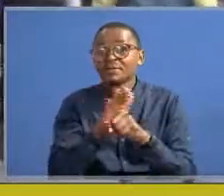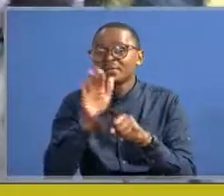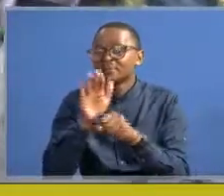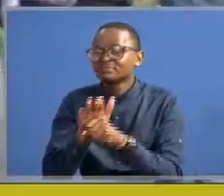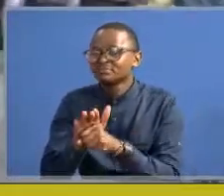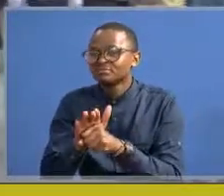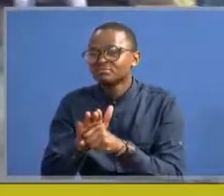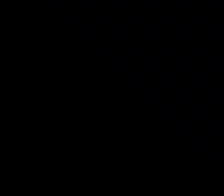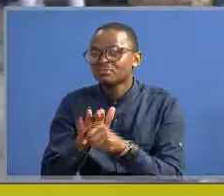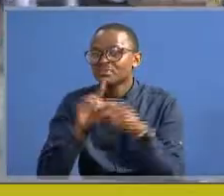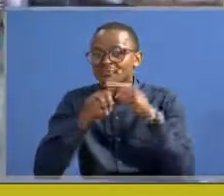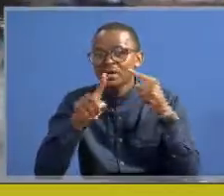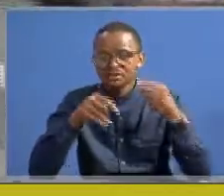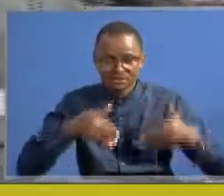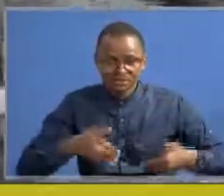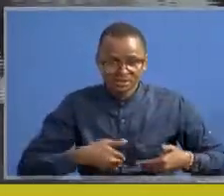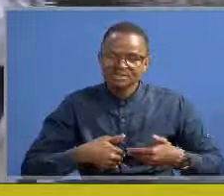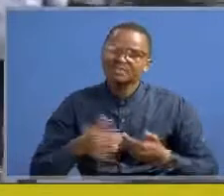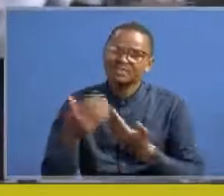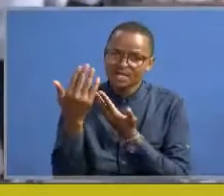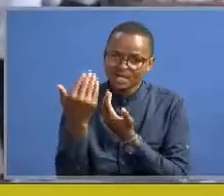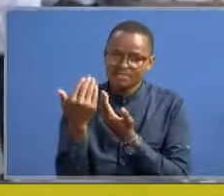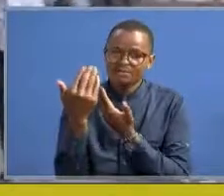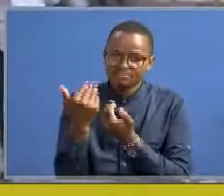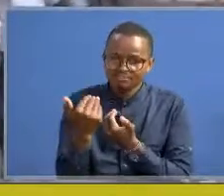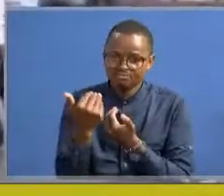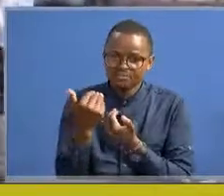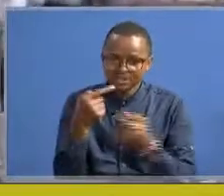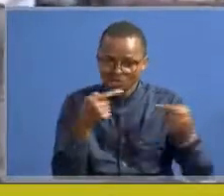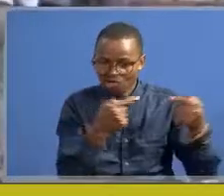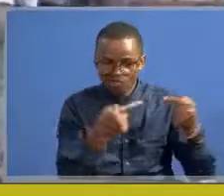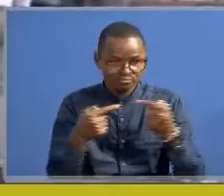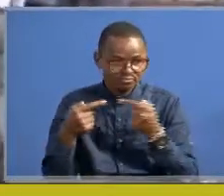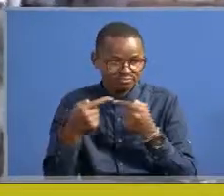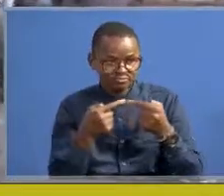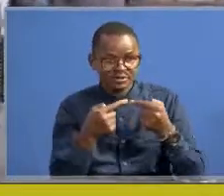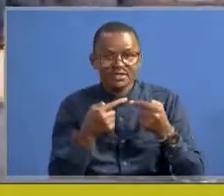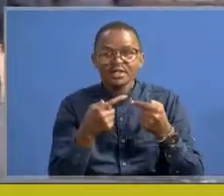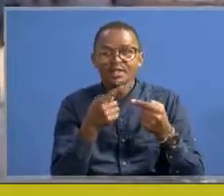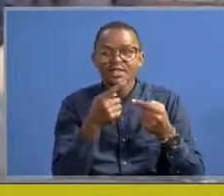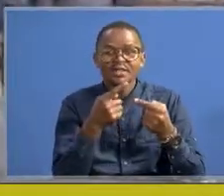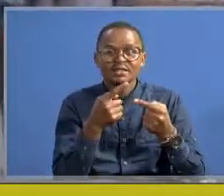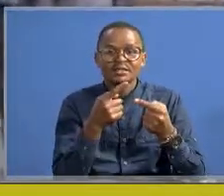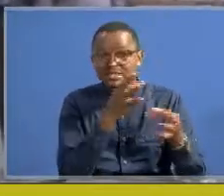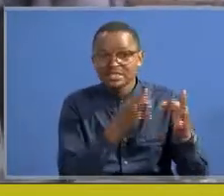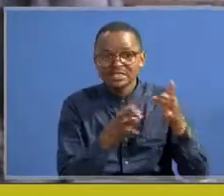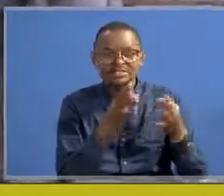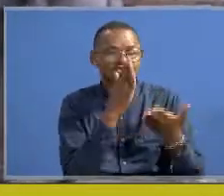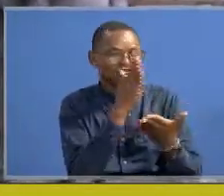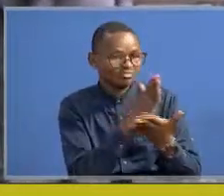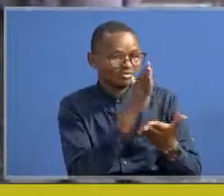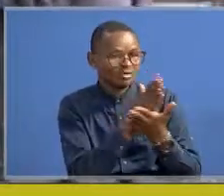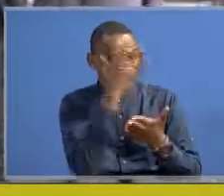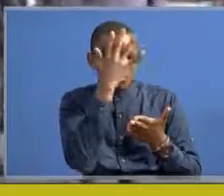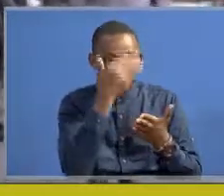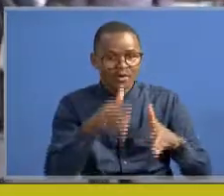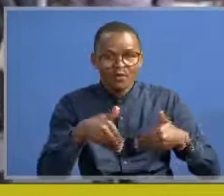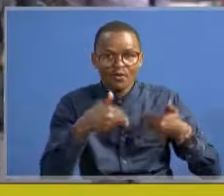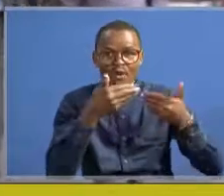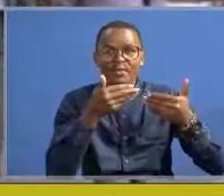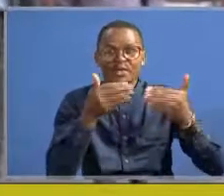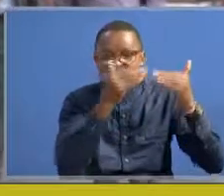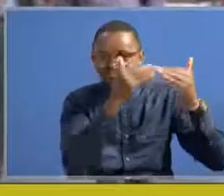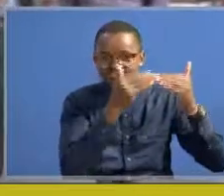haba. Aidha, vijana wana matumaini kwamba mashindano haya yatakuwa ya haki na kweli ili kuwapa fursa